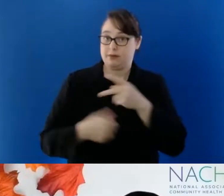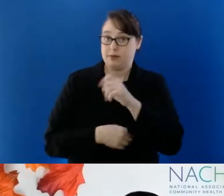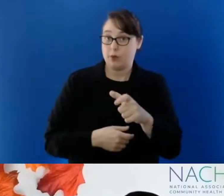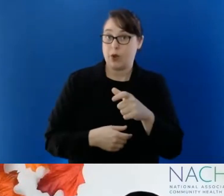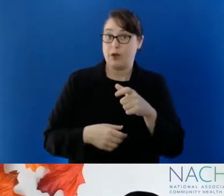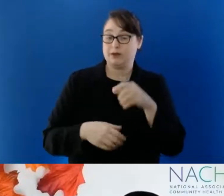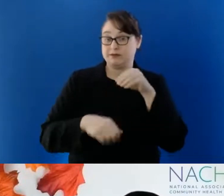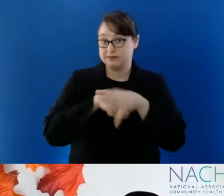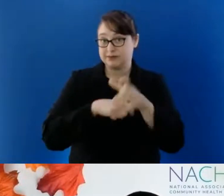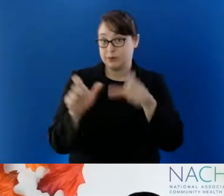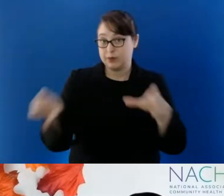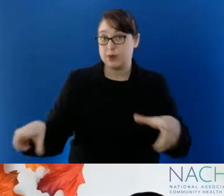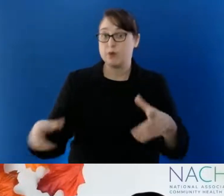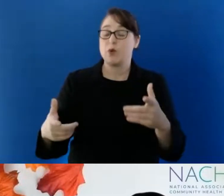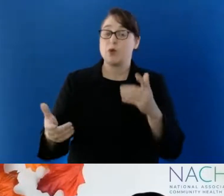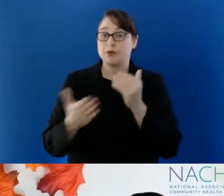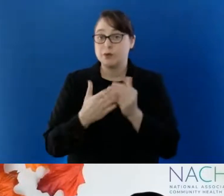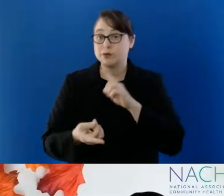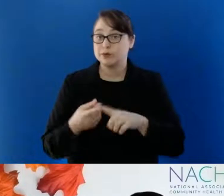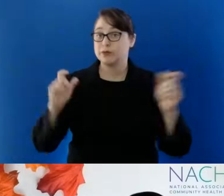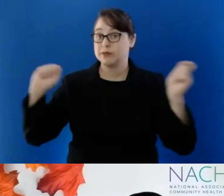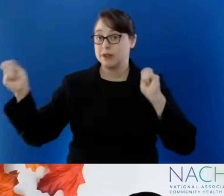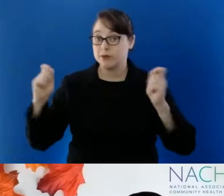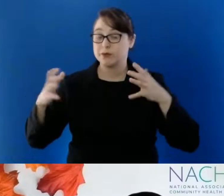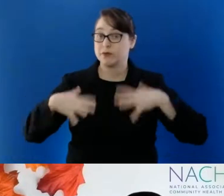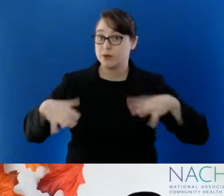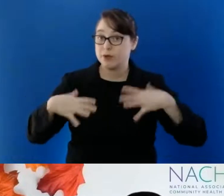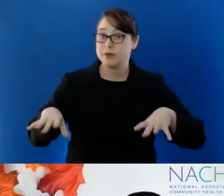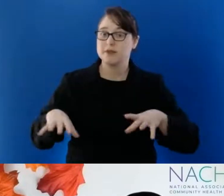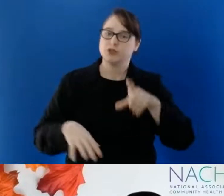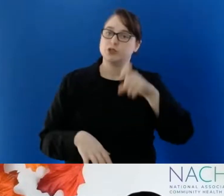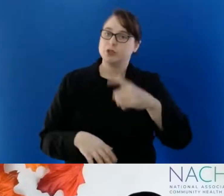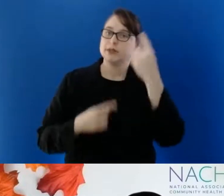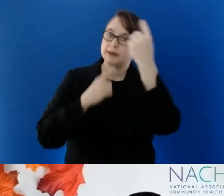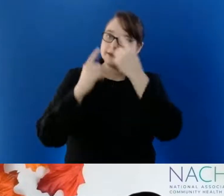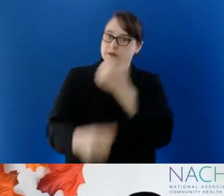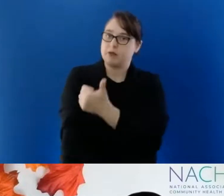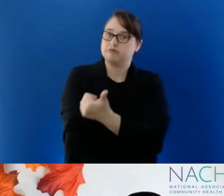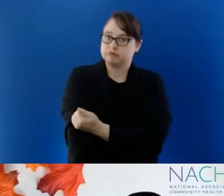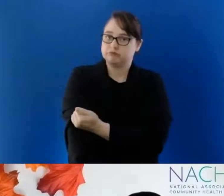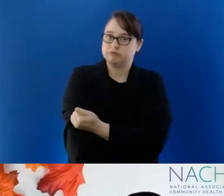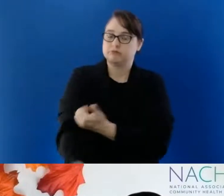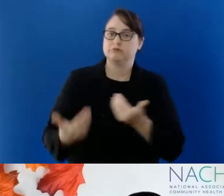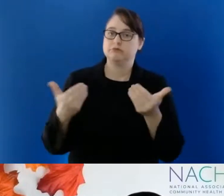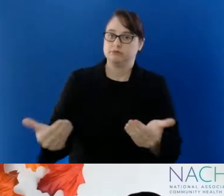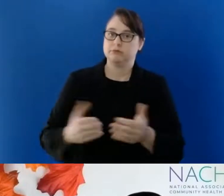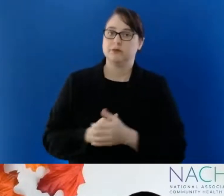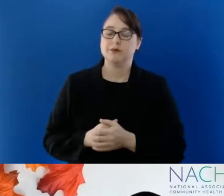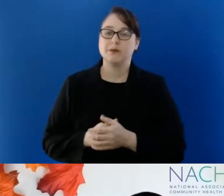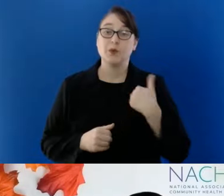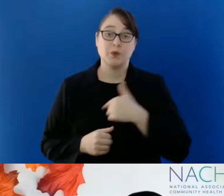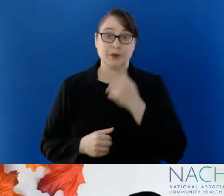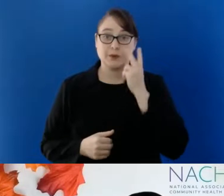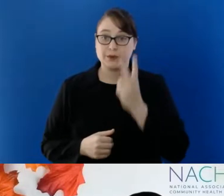should think about it. Because again, most of the transmission we're seeing is close, intimate contact, maybe